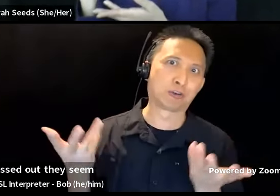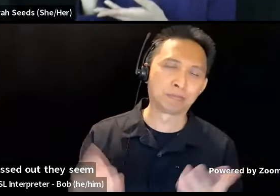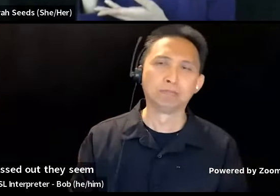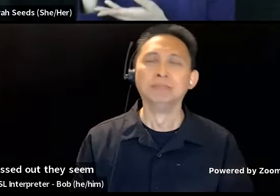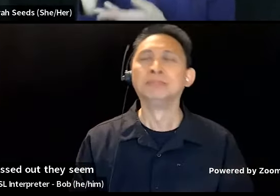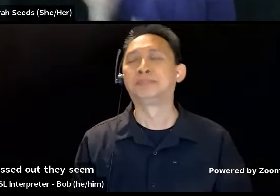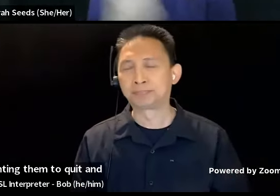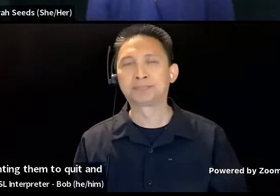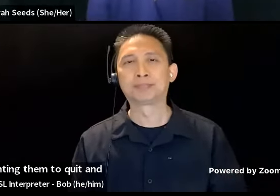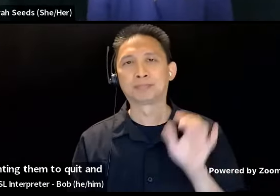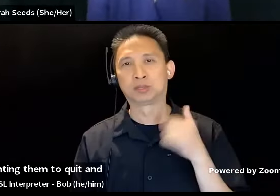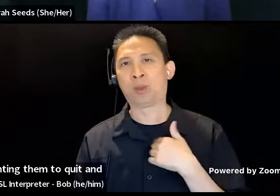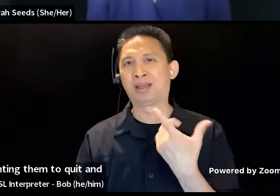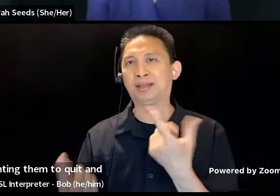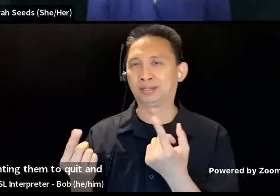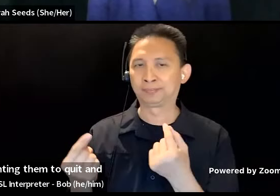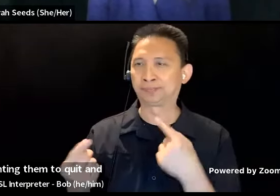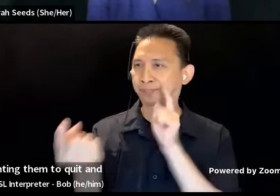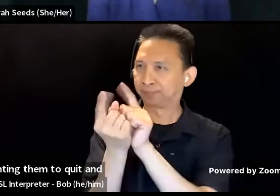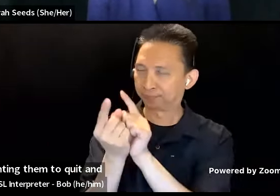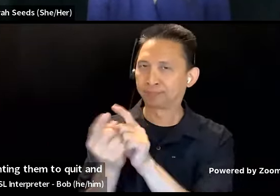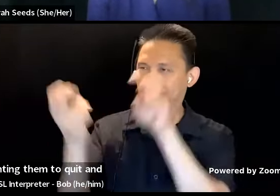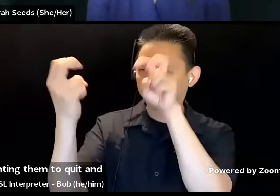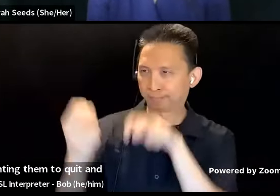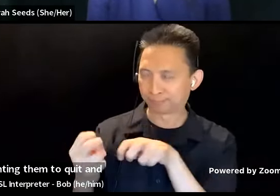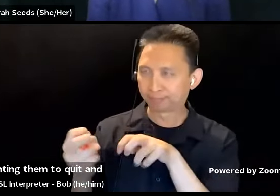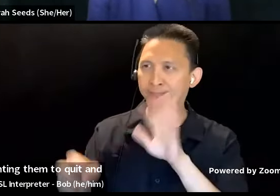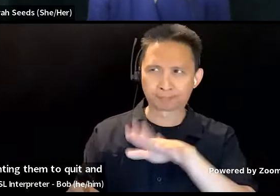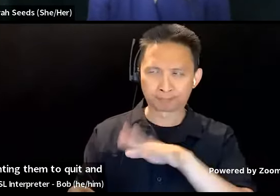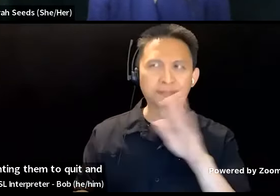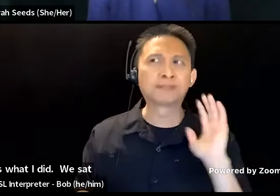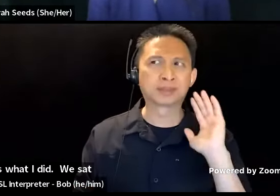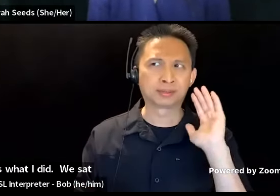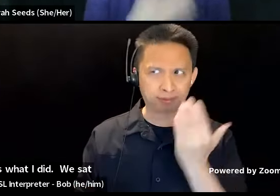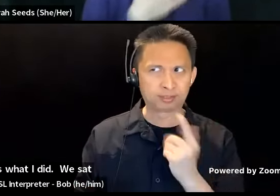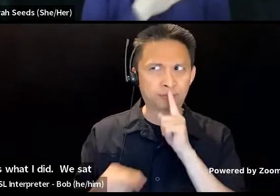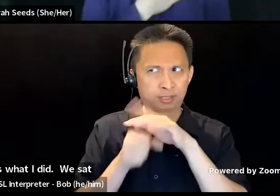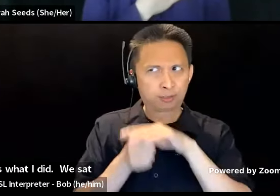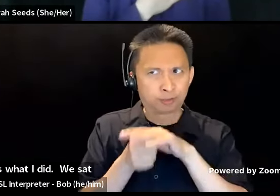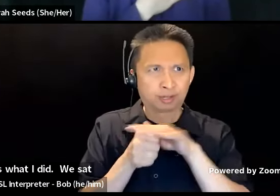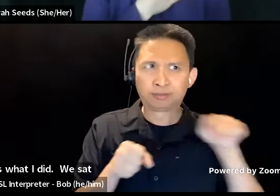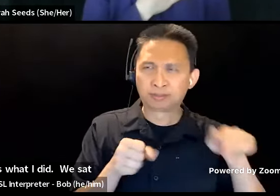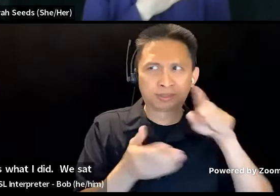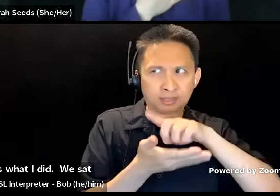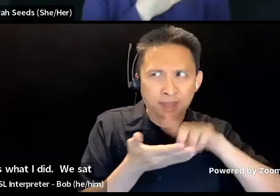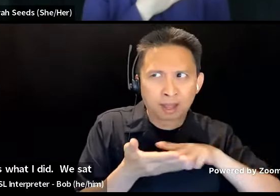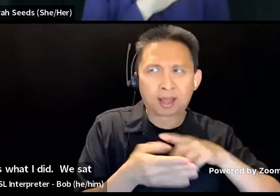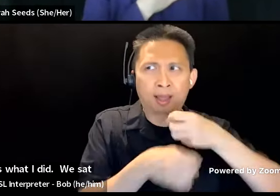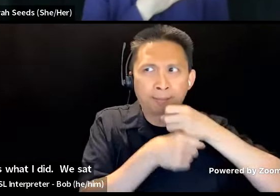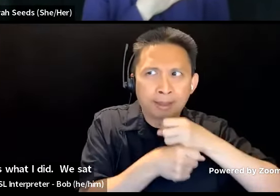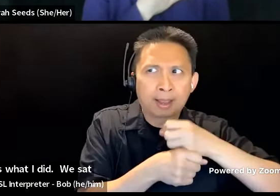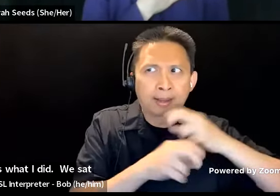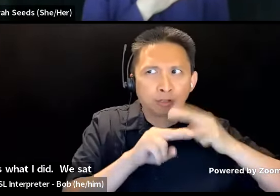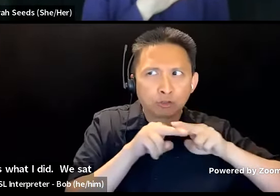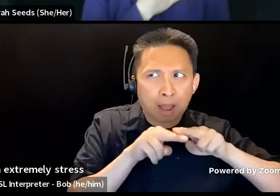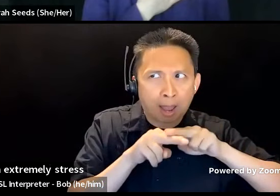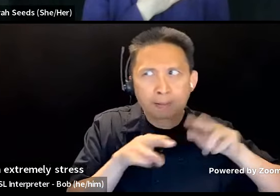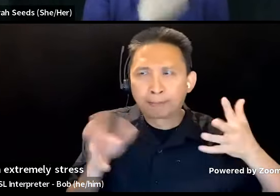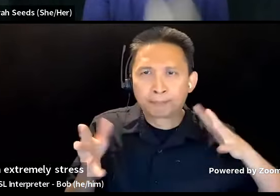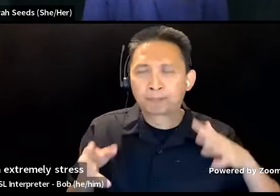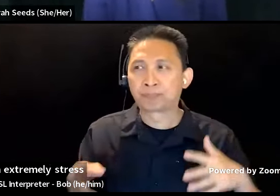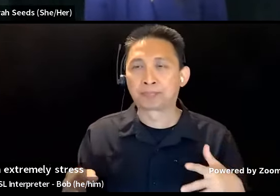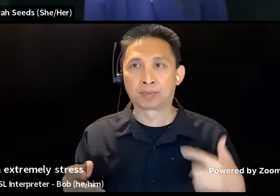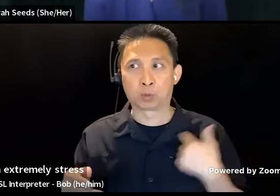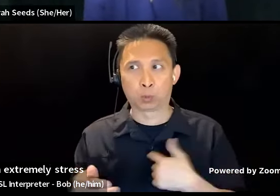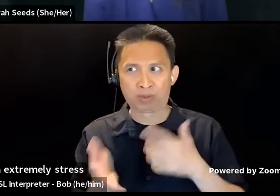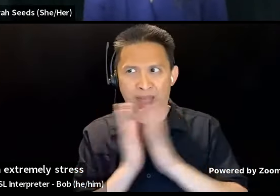So that's really what I did, where we just sat them down. We're like, look, you seem extremely stressed out. You haven't done any of the